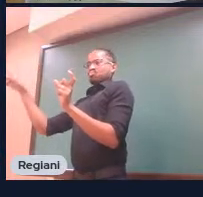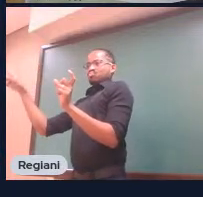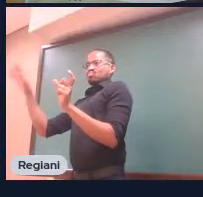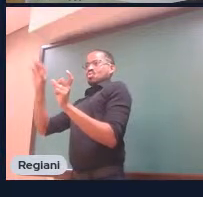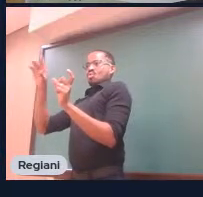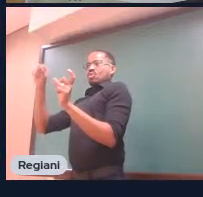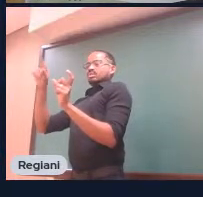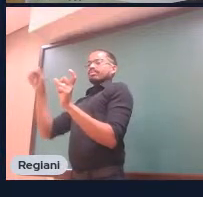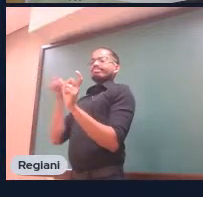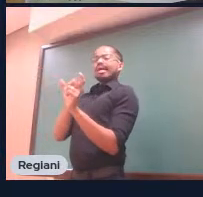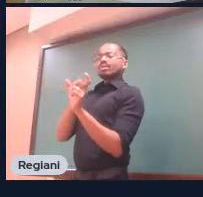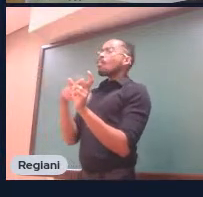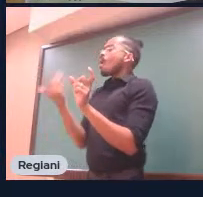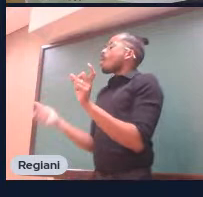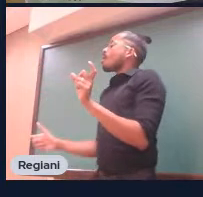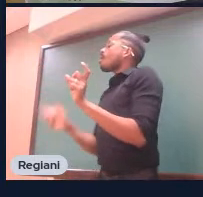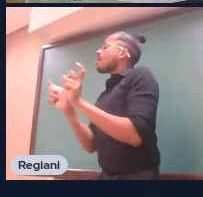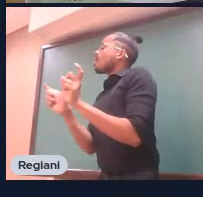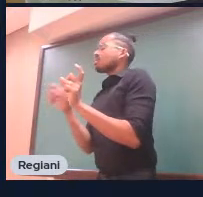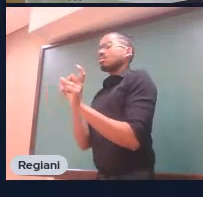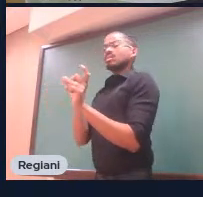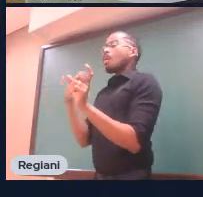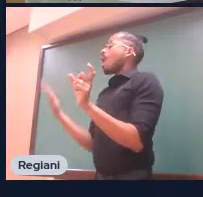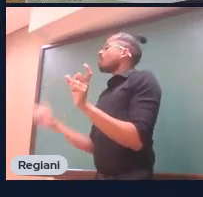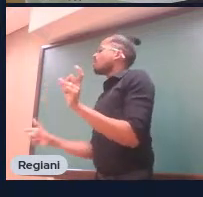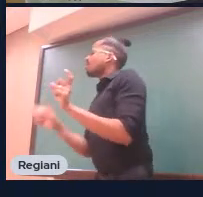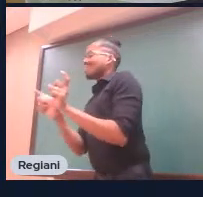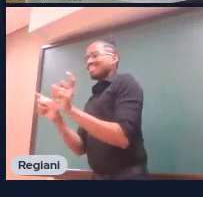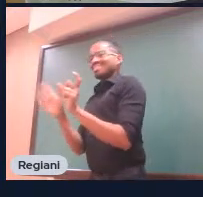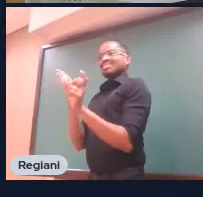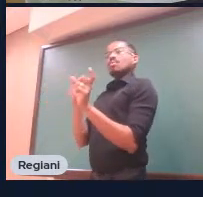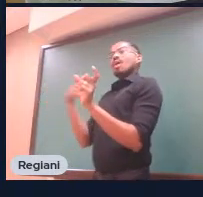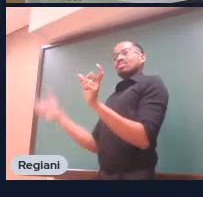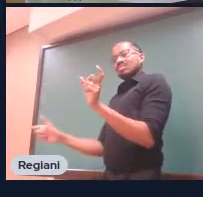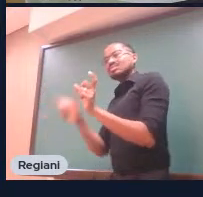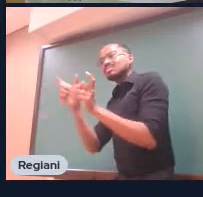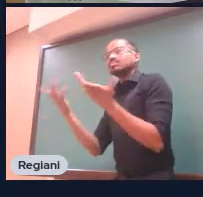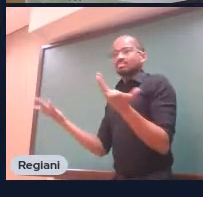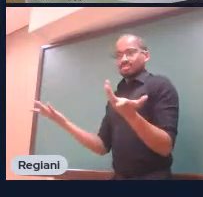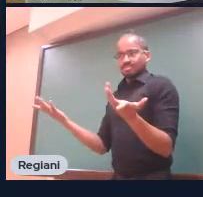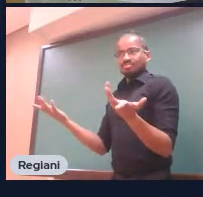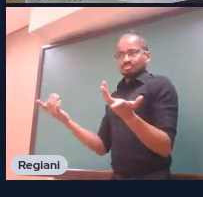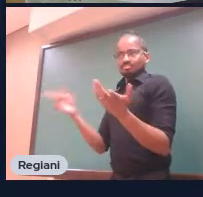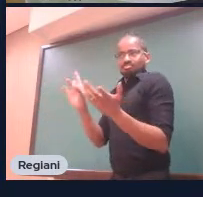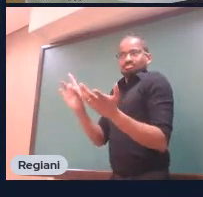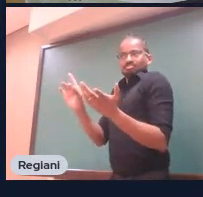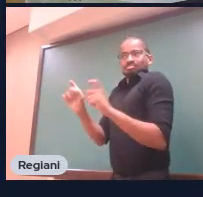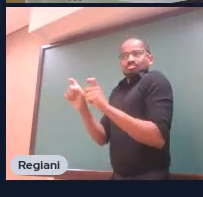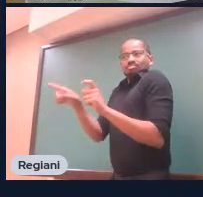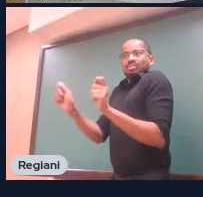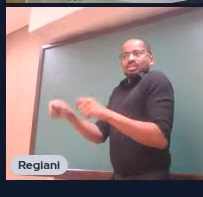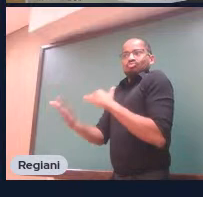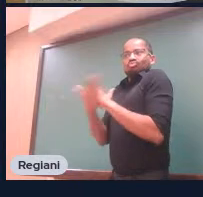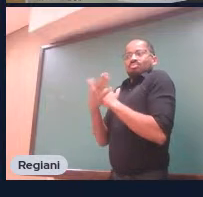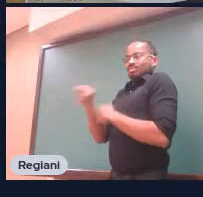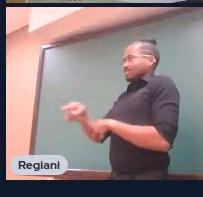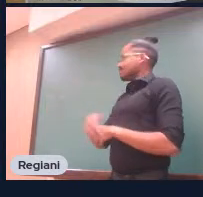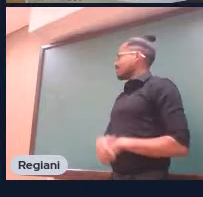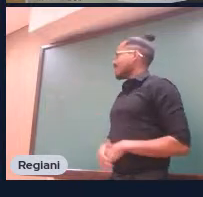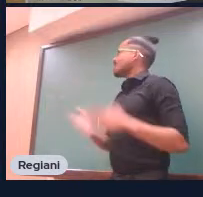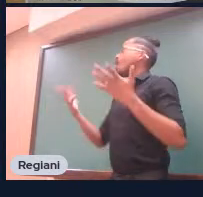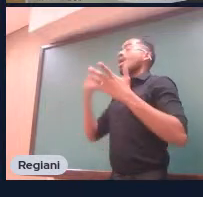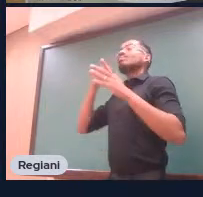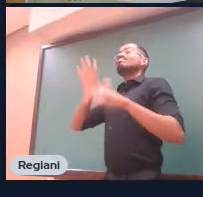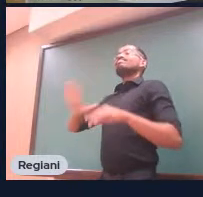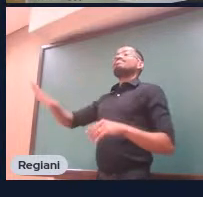suggestions as you write. Some of the people involved in that are here. You can ask them about them. In other words, picturing how